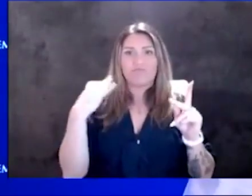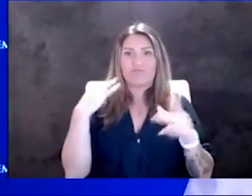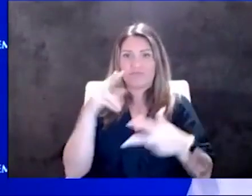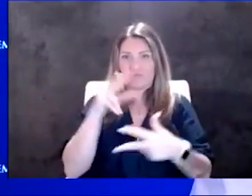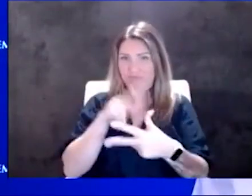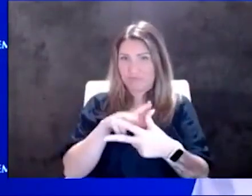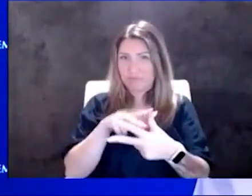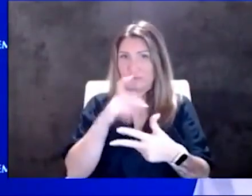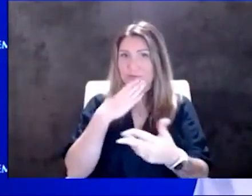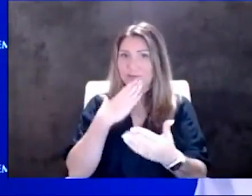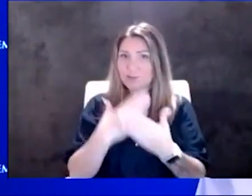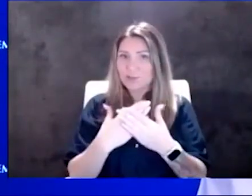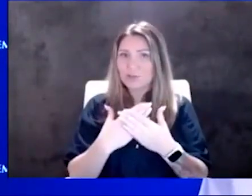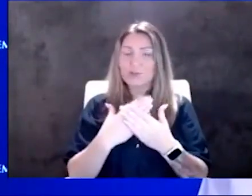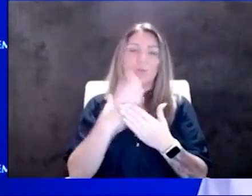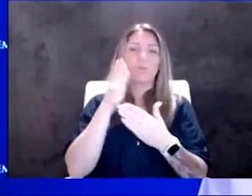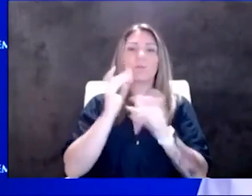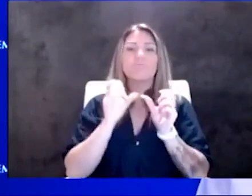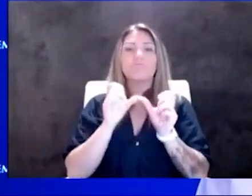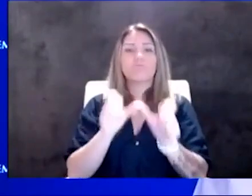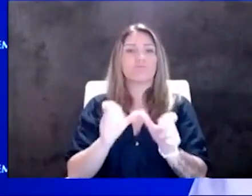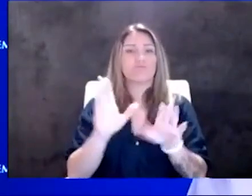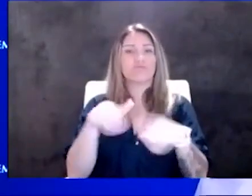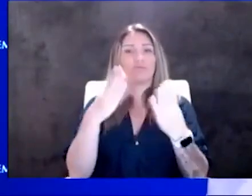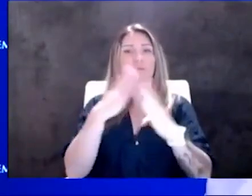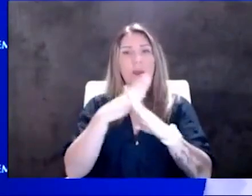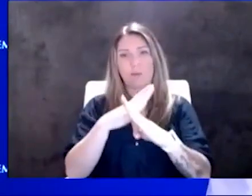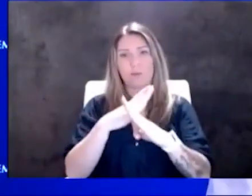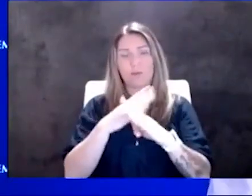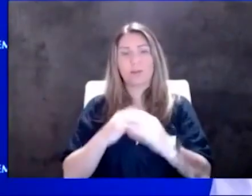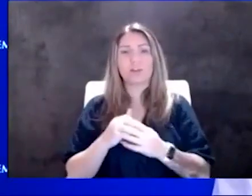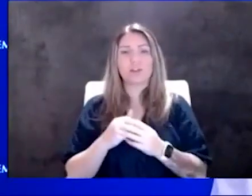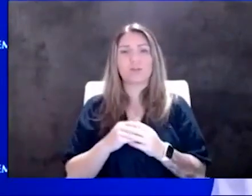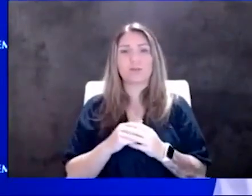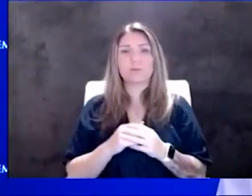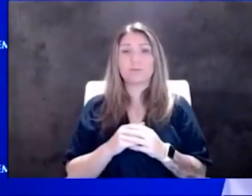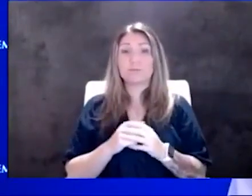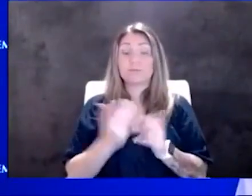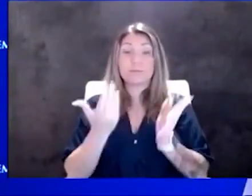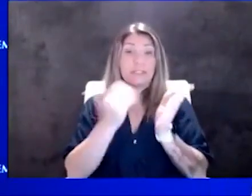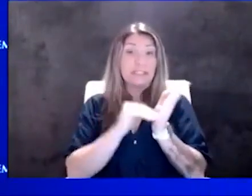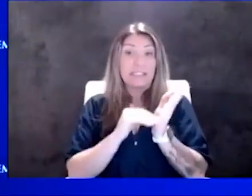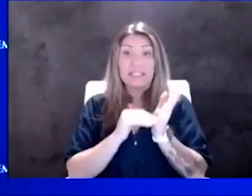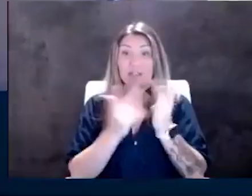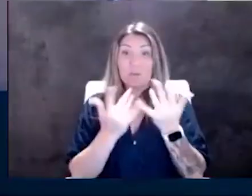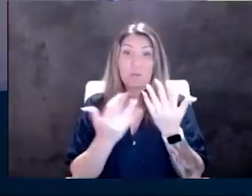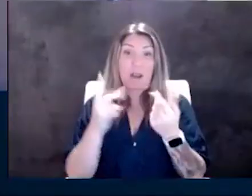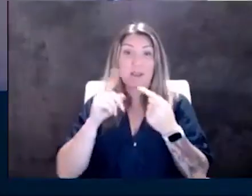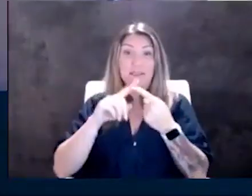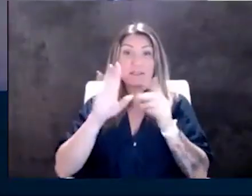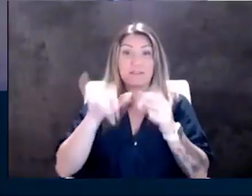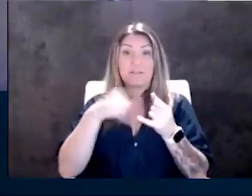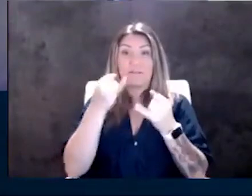will continue to offer protection, and we will just, again, further wait to see what the final recommendations would be.